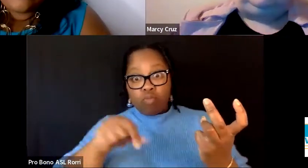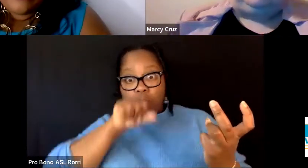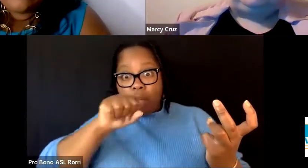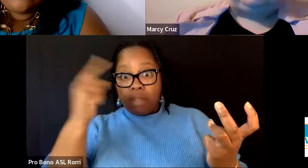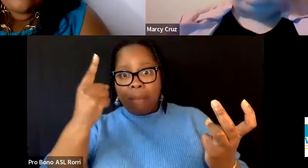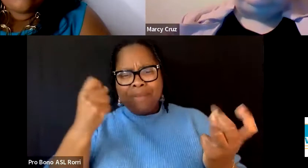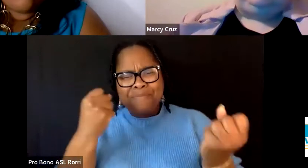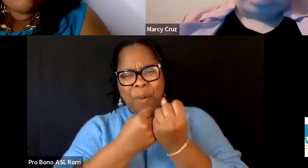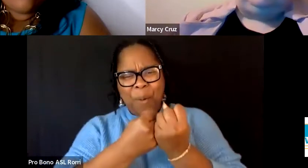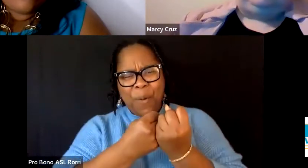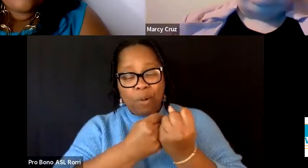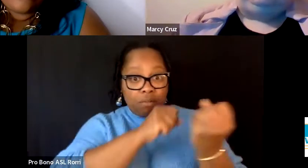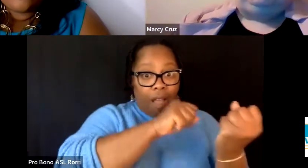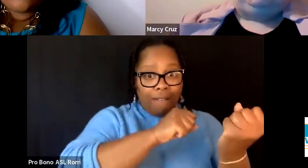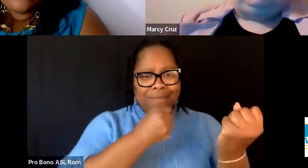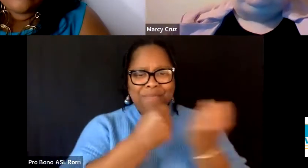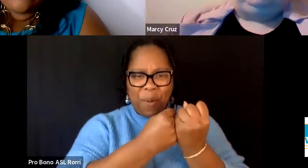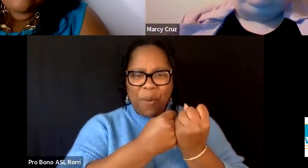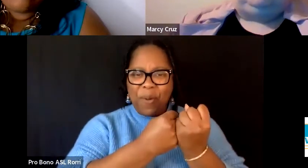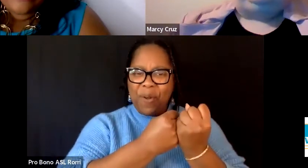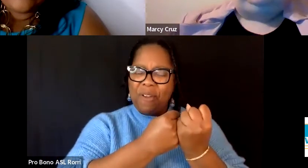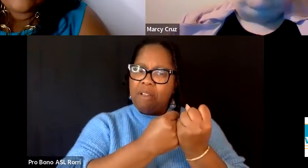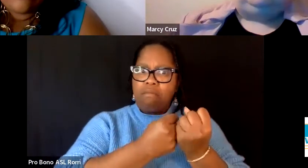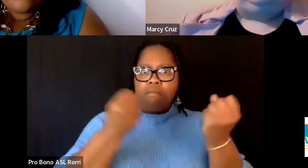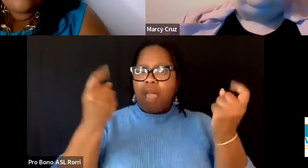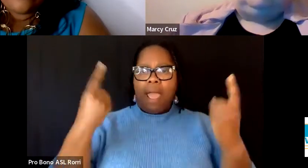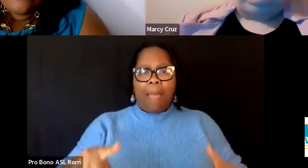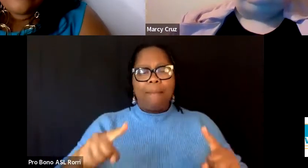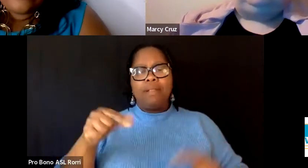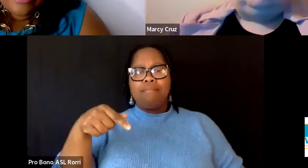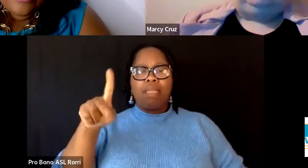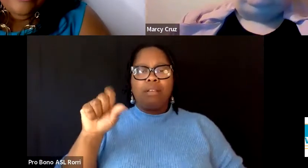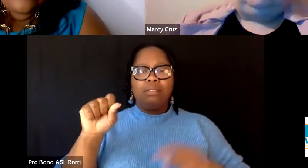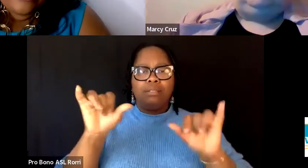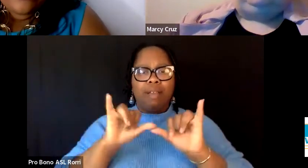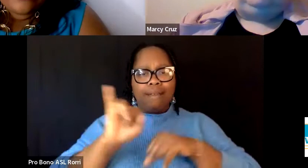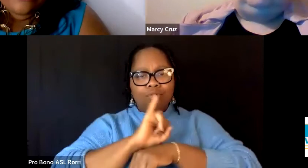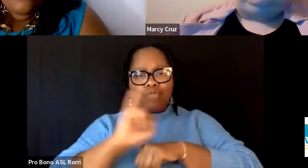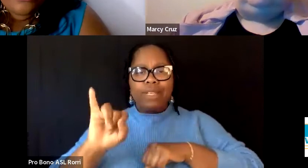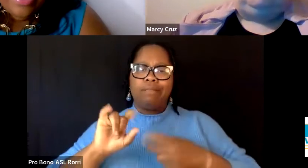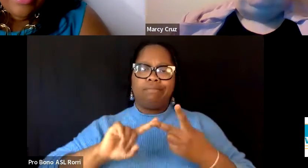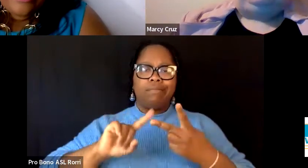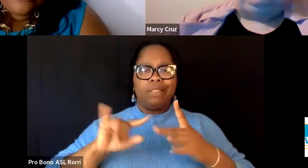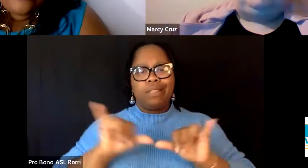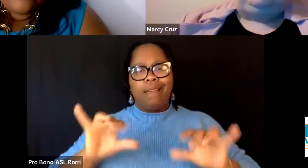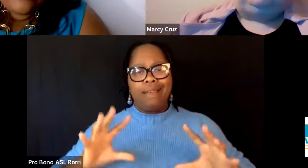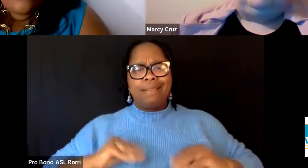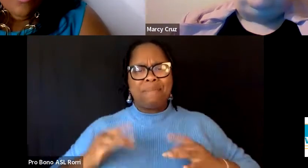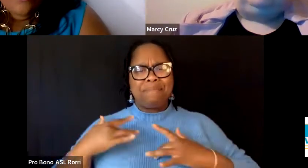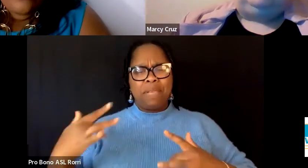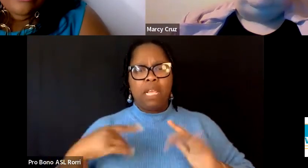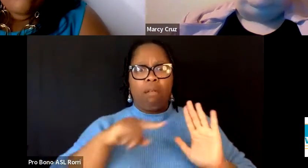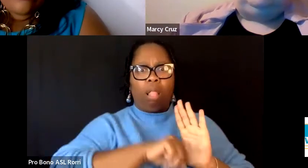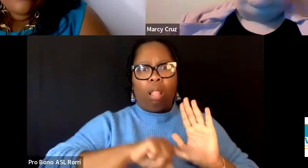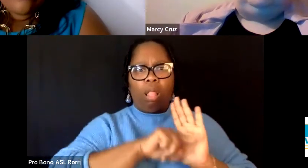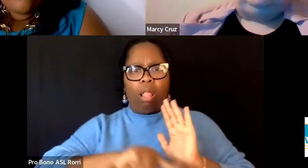Oftentimes, especially in the plus industry and size acceptance, is a lot of negativity. And it's nothing